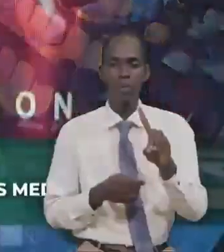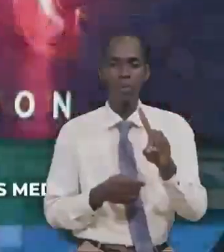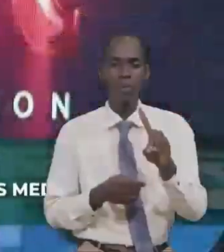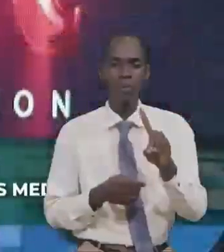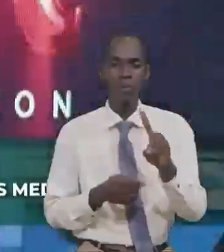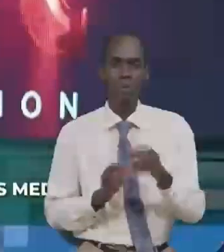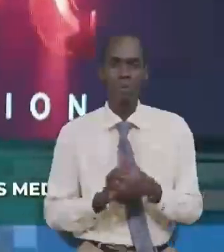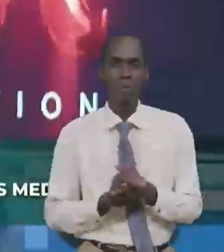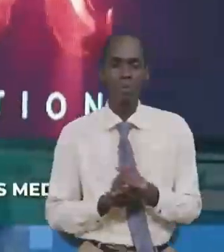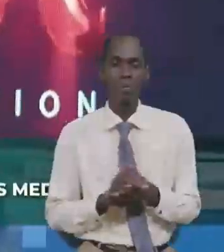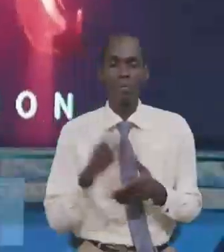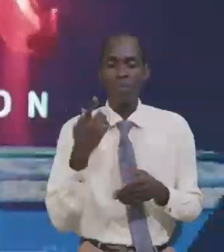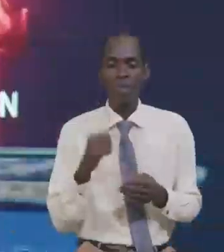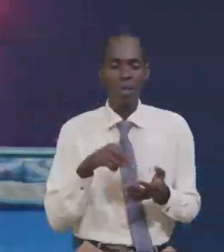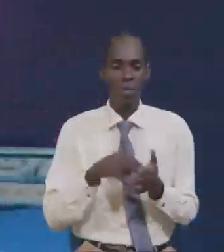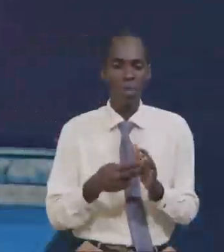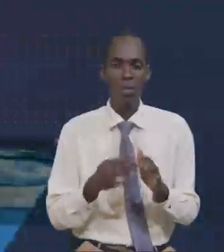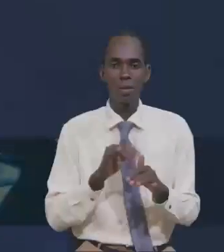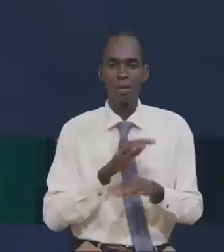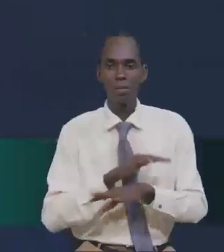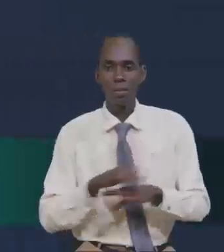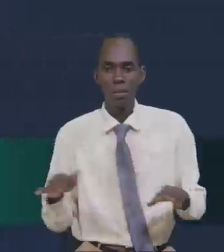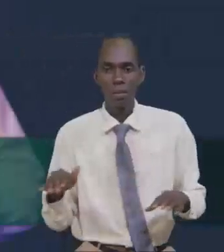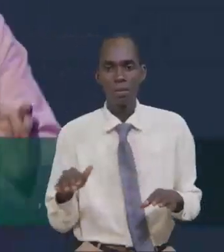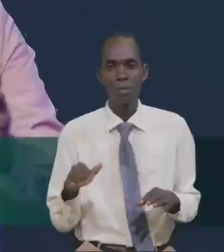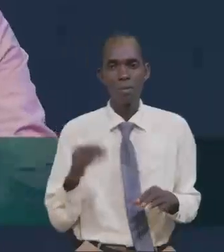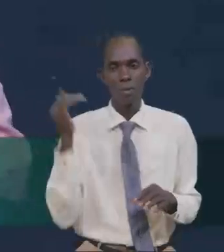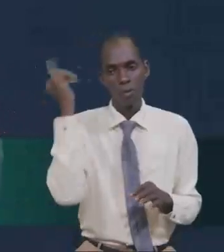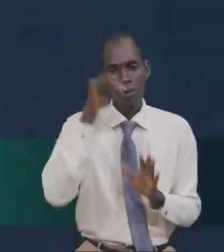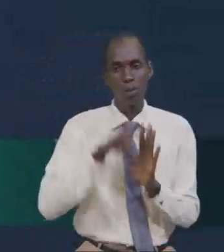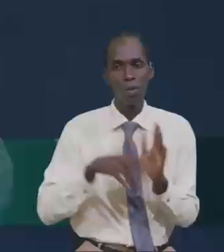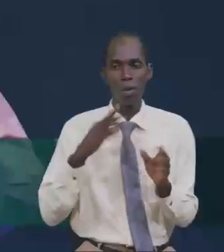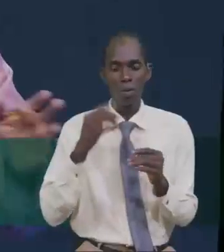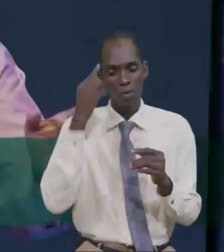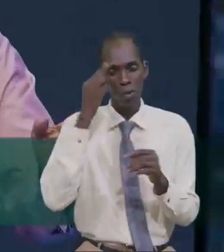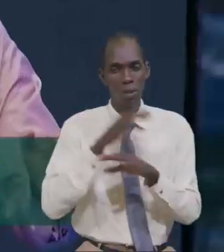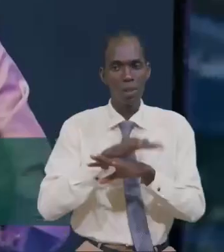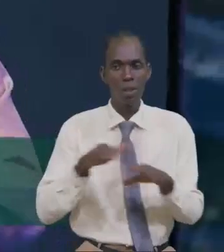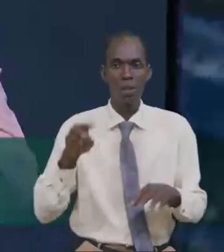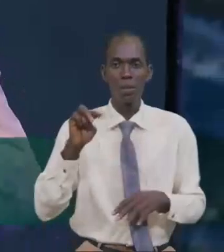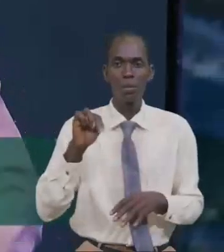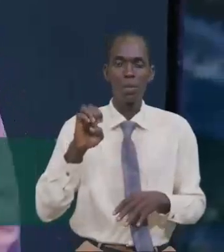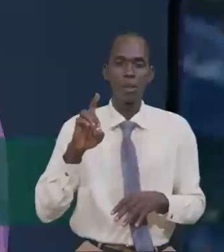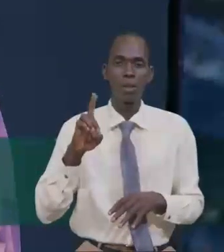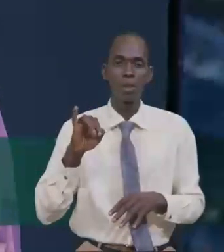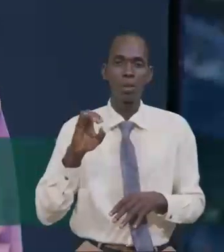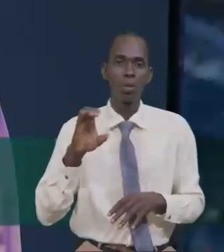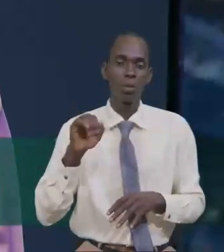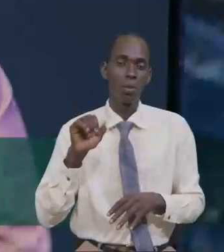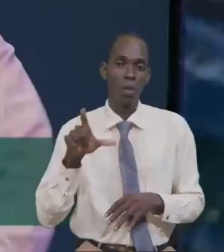chapter 24, reading from verse 9. The thought of foolishness is